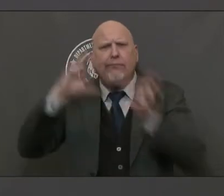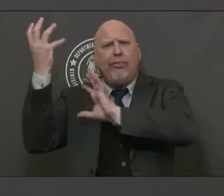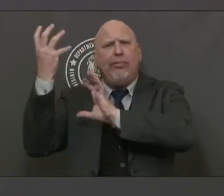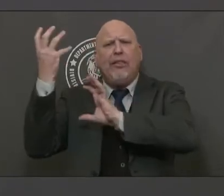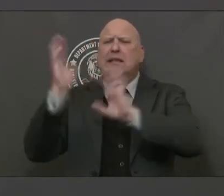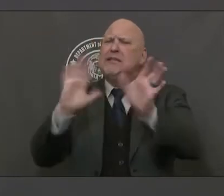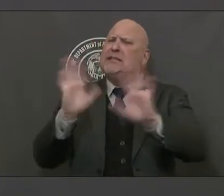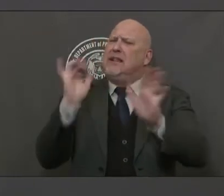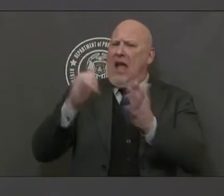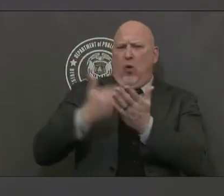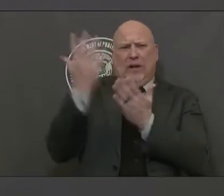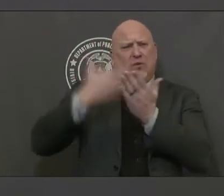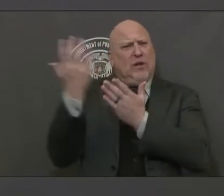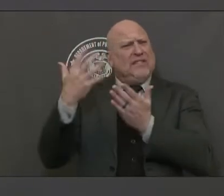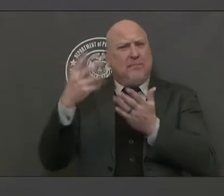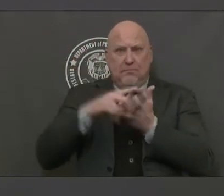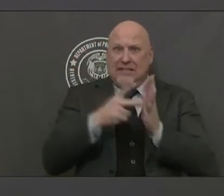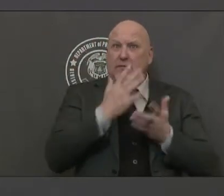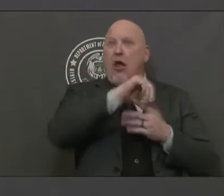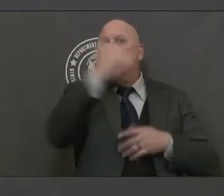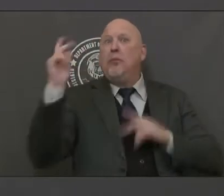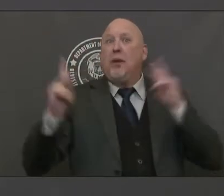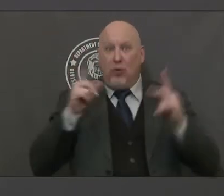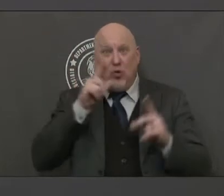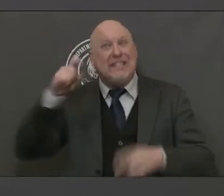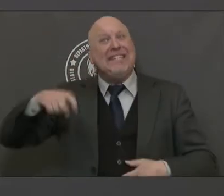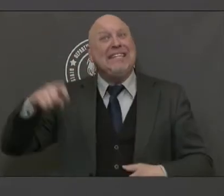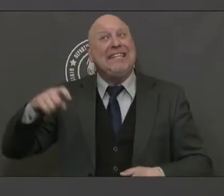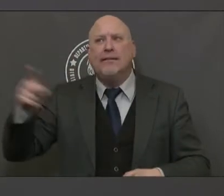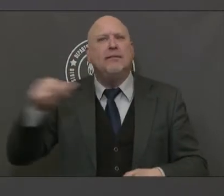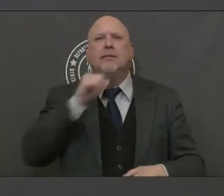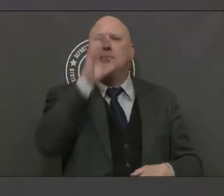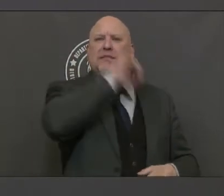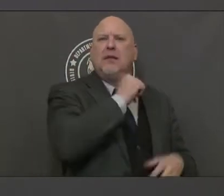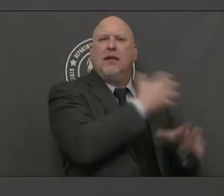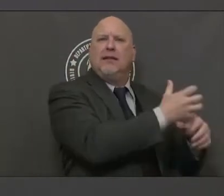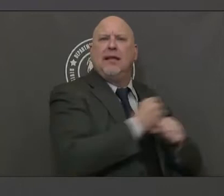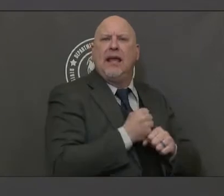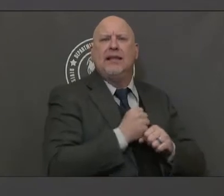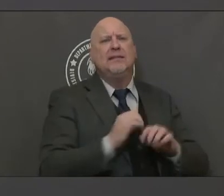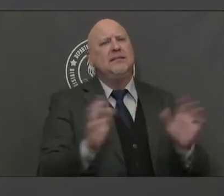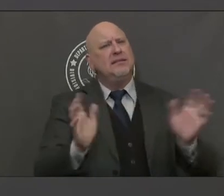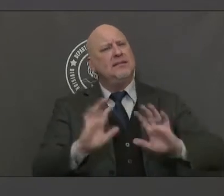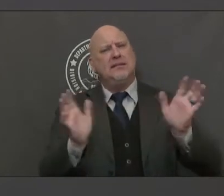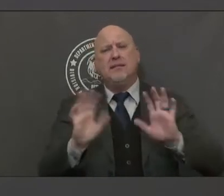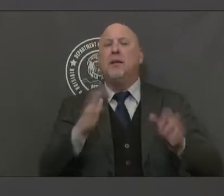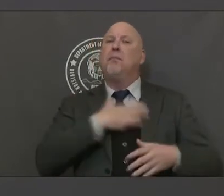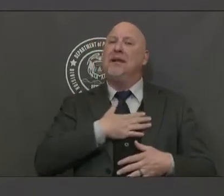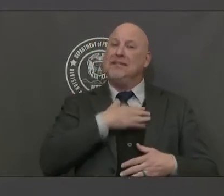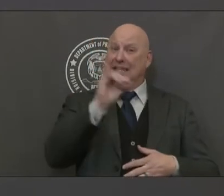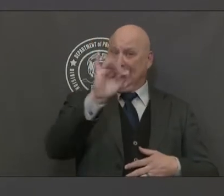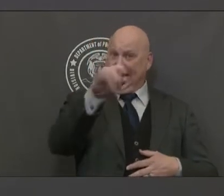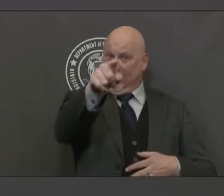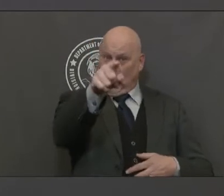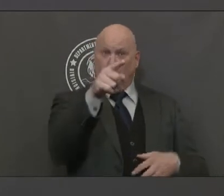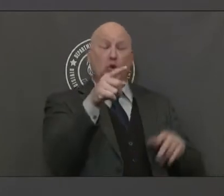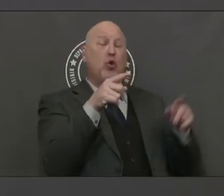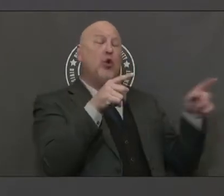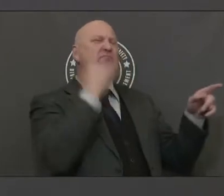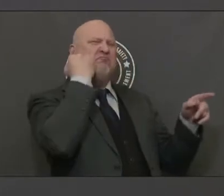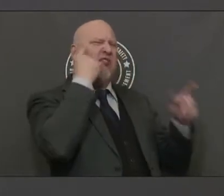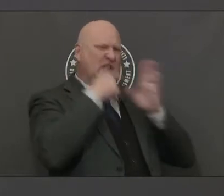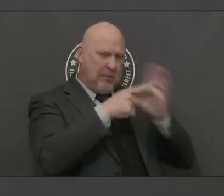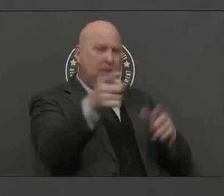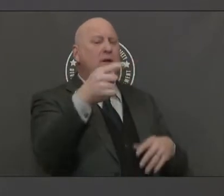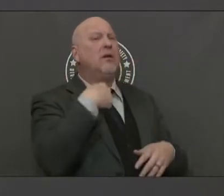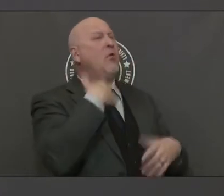That is unacceptable. So you just must cancel your appointment. Make sure that someone else, by canceling